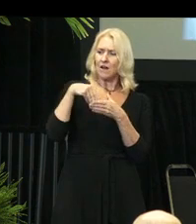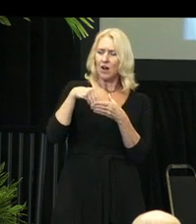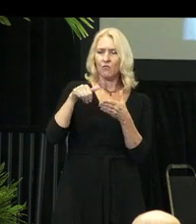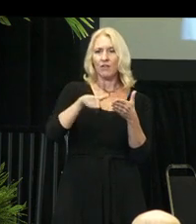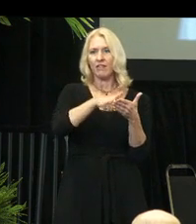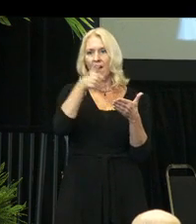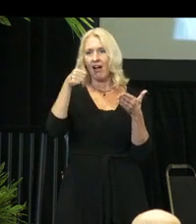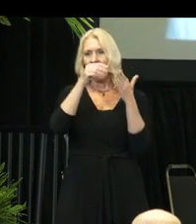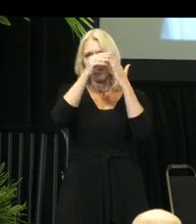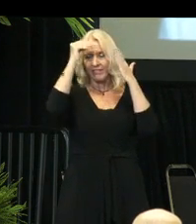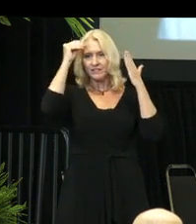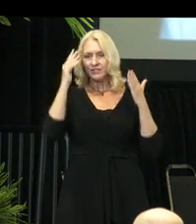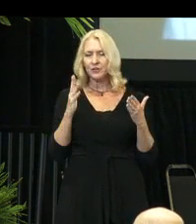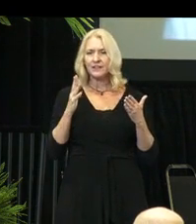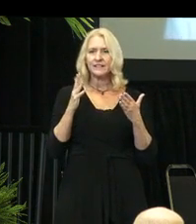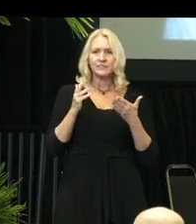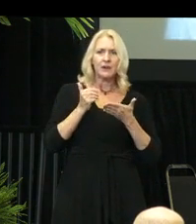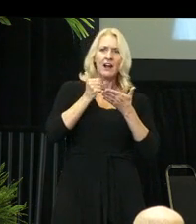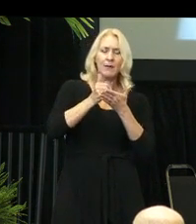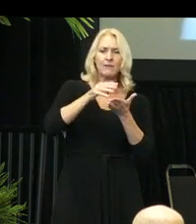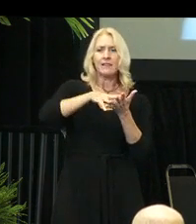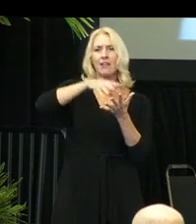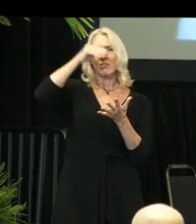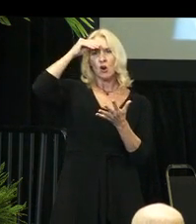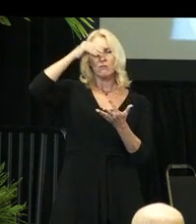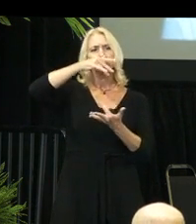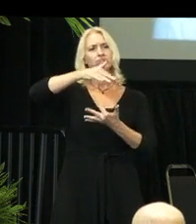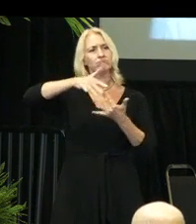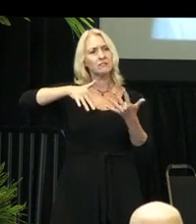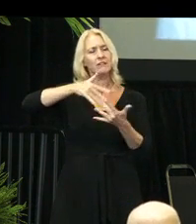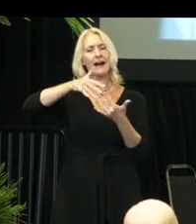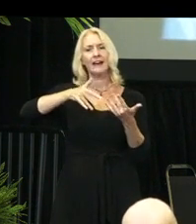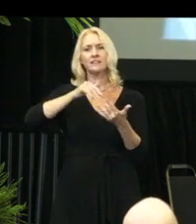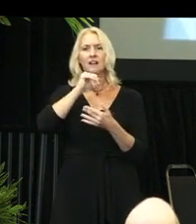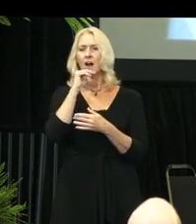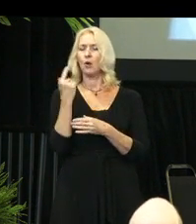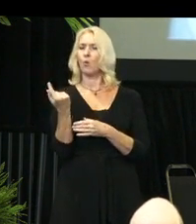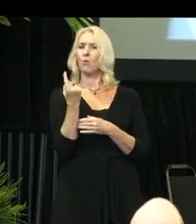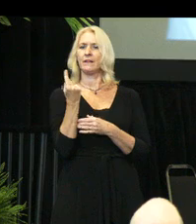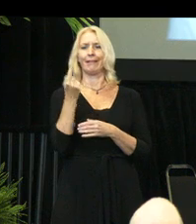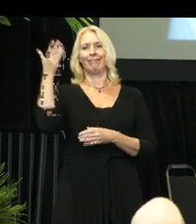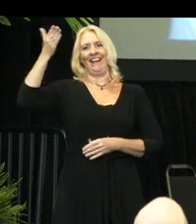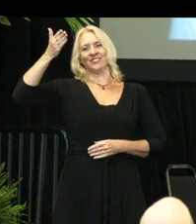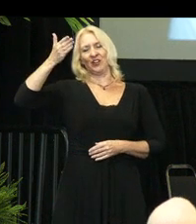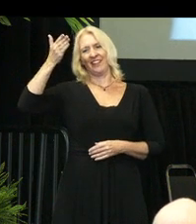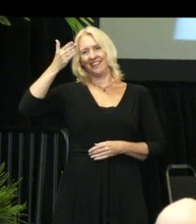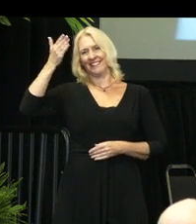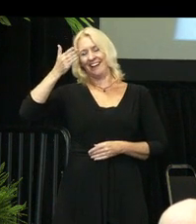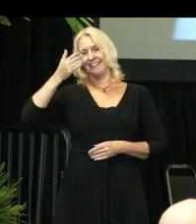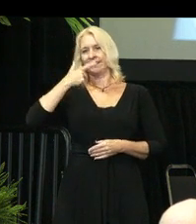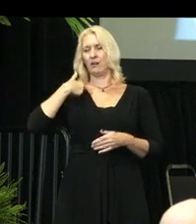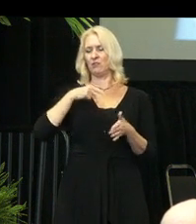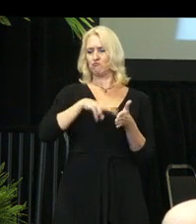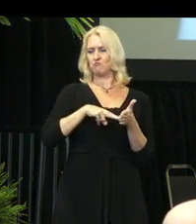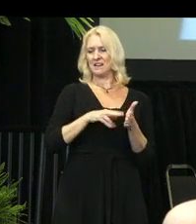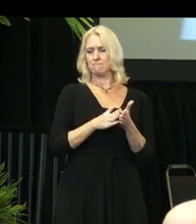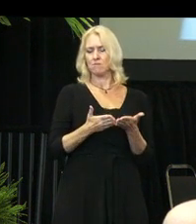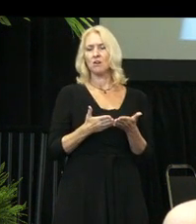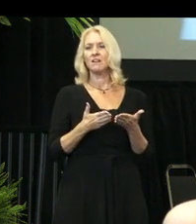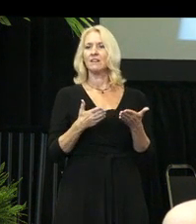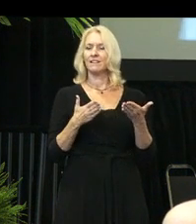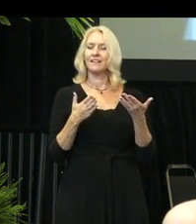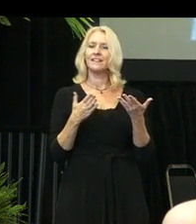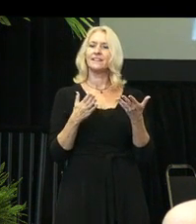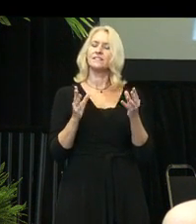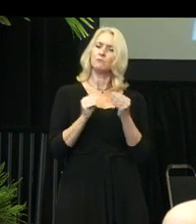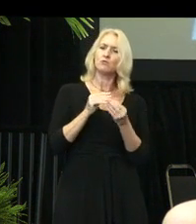things, learning with the students and interacting with the students, rather than just, lecturing me or telling me to read something out of a book and figuring it out on